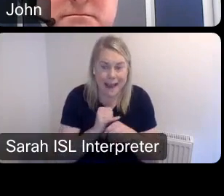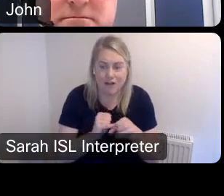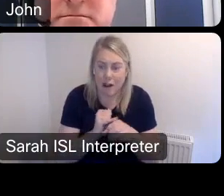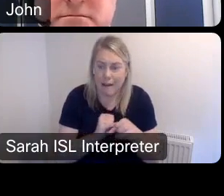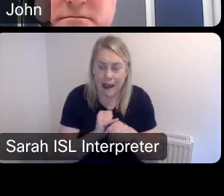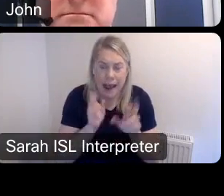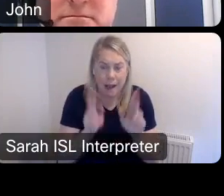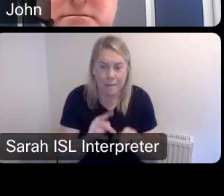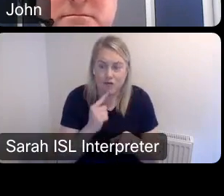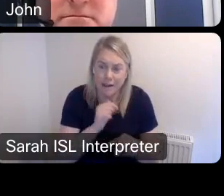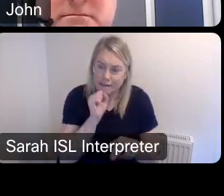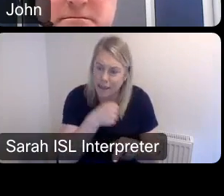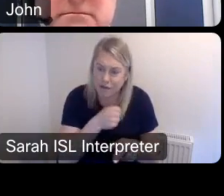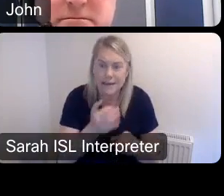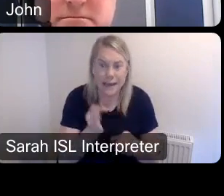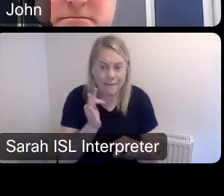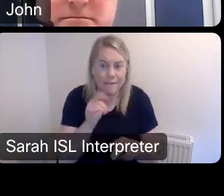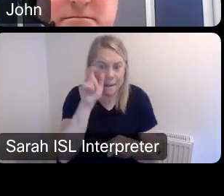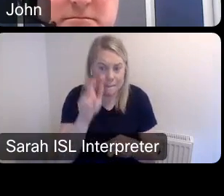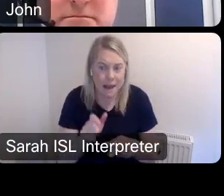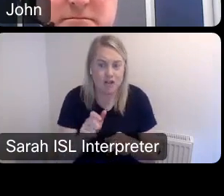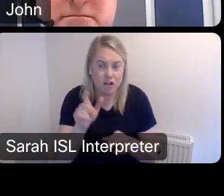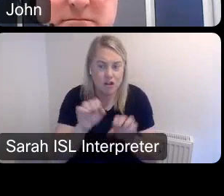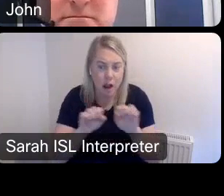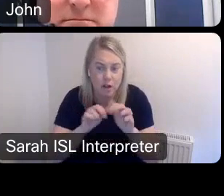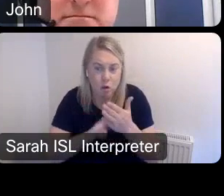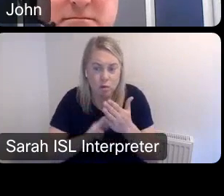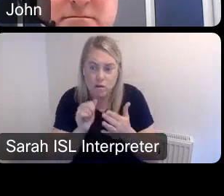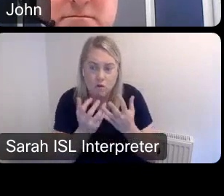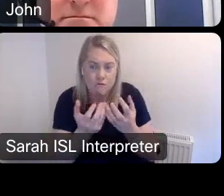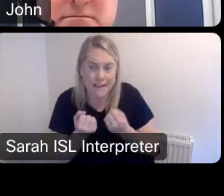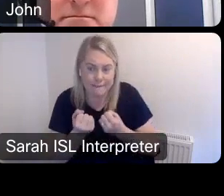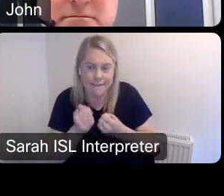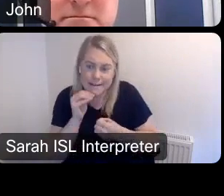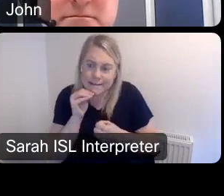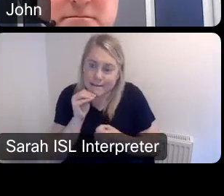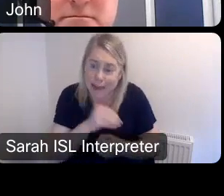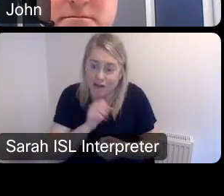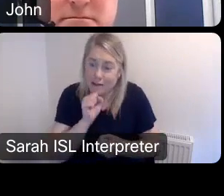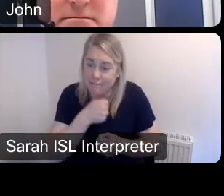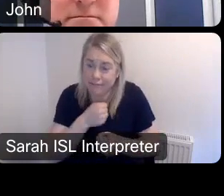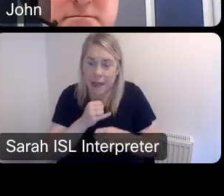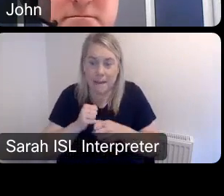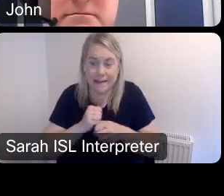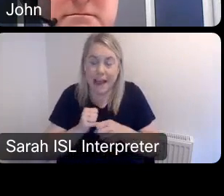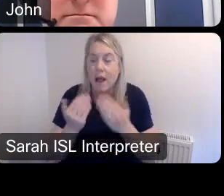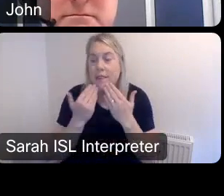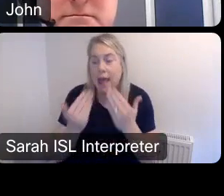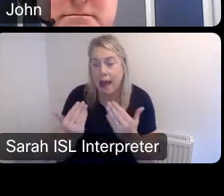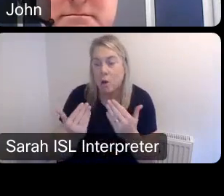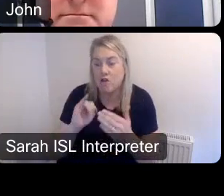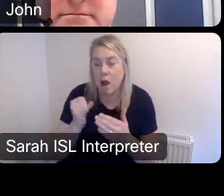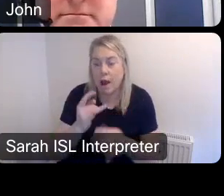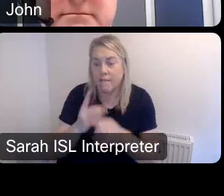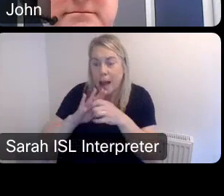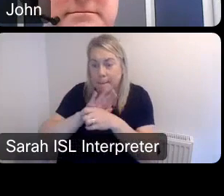not receiving essential medication. So yeah, thank you, John. That was really helpful as well.